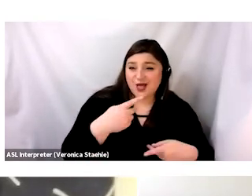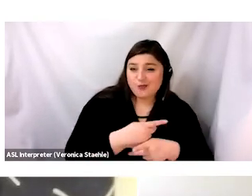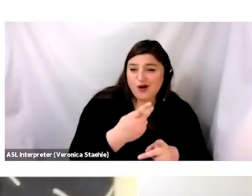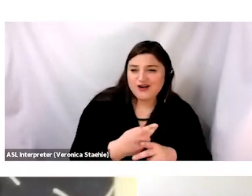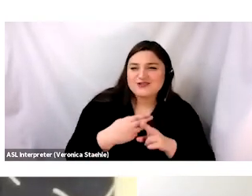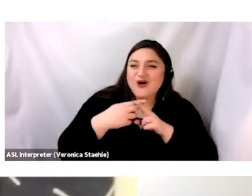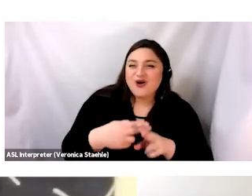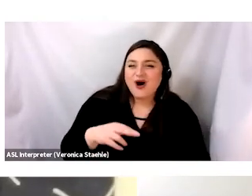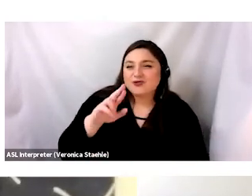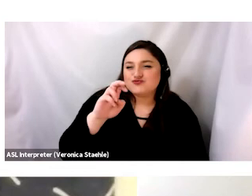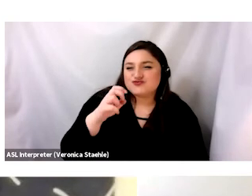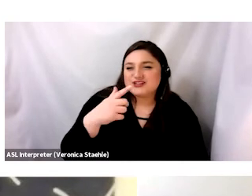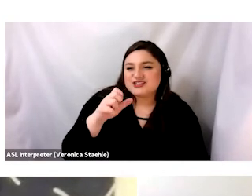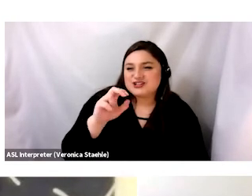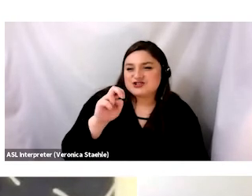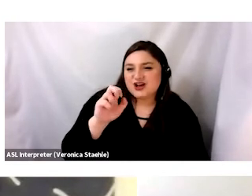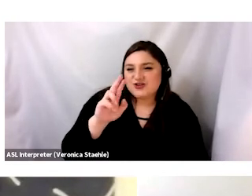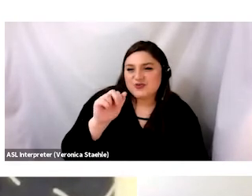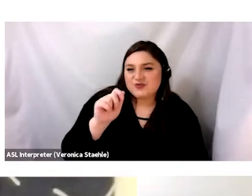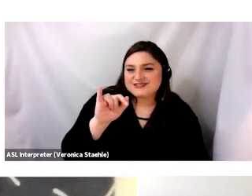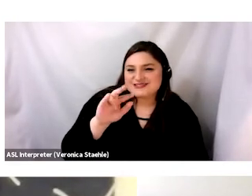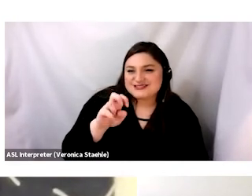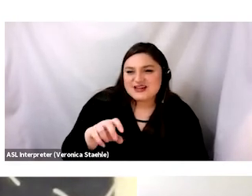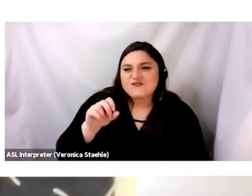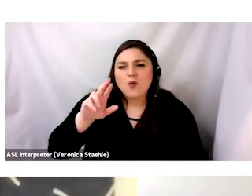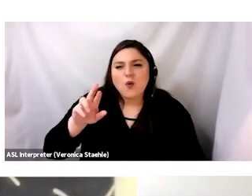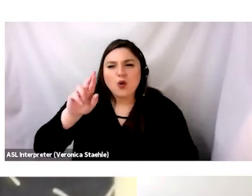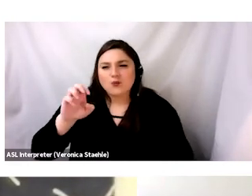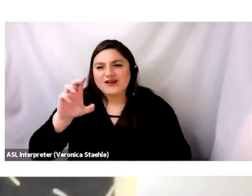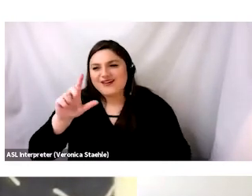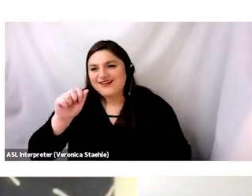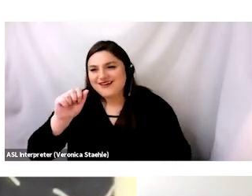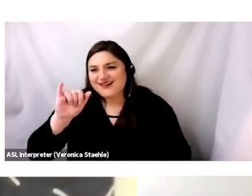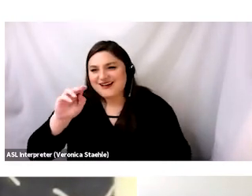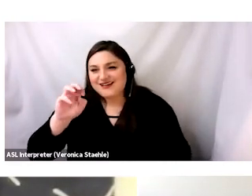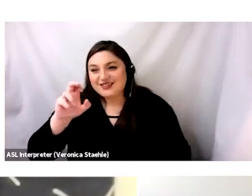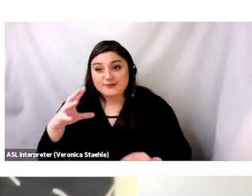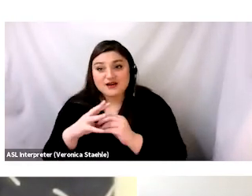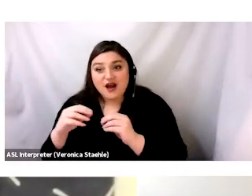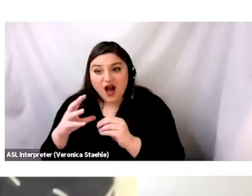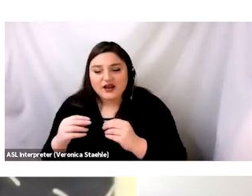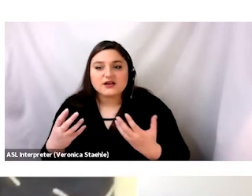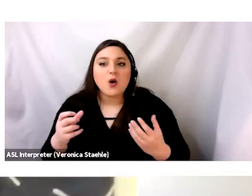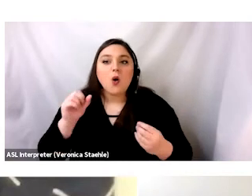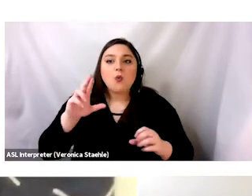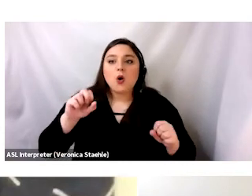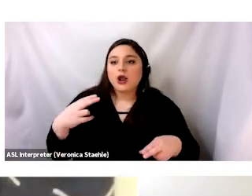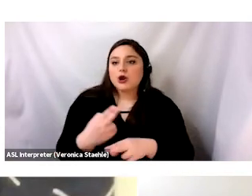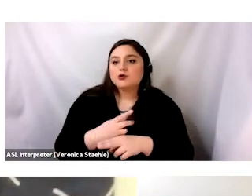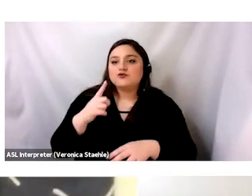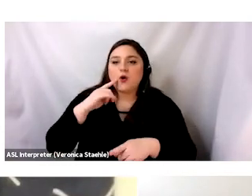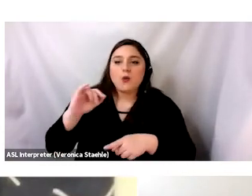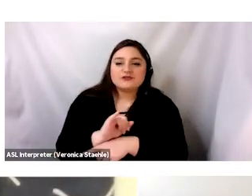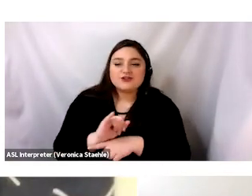products, which they usually call regenerative or reclaimed cotton, or it could be used as